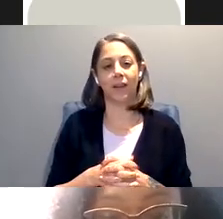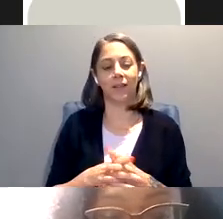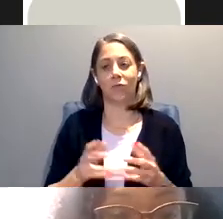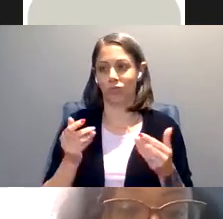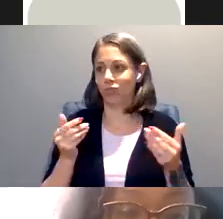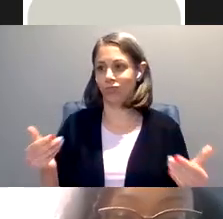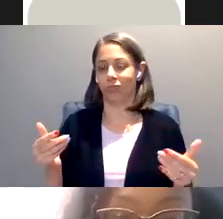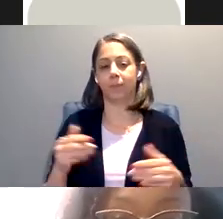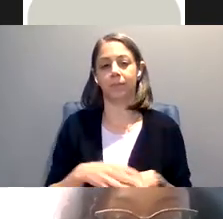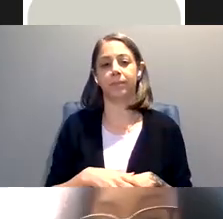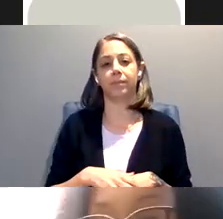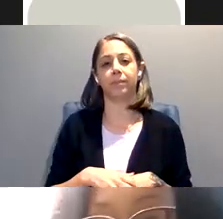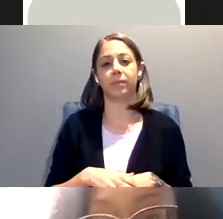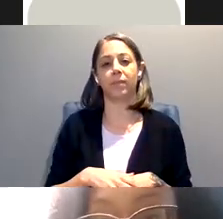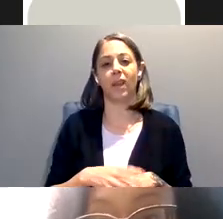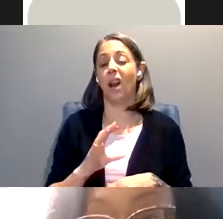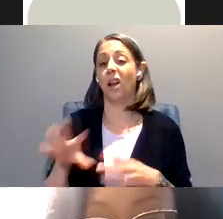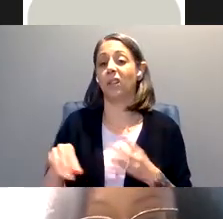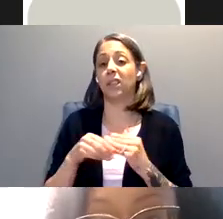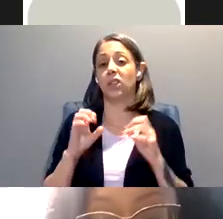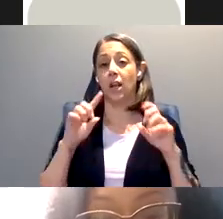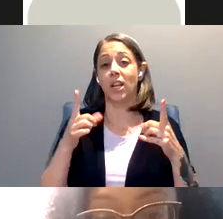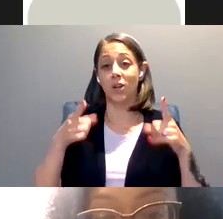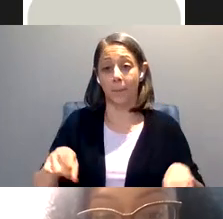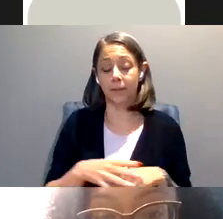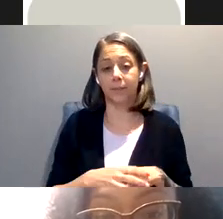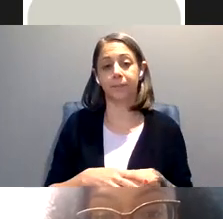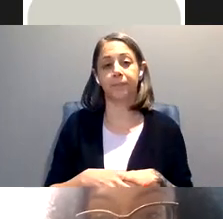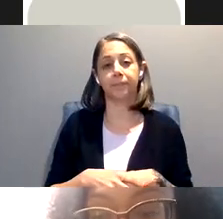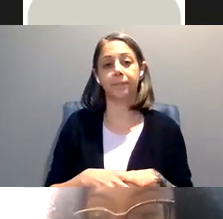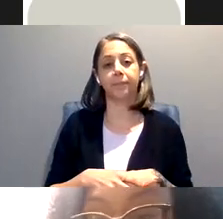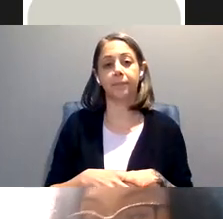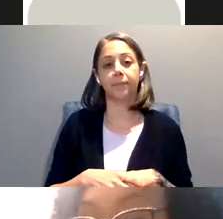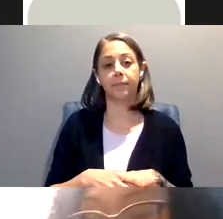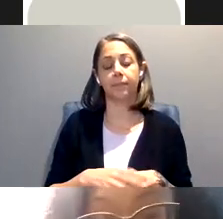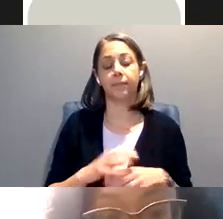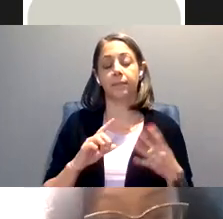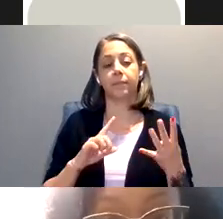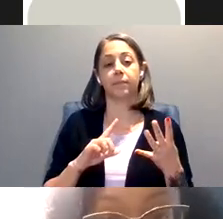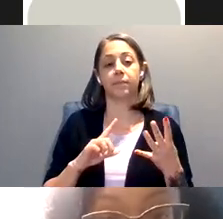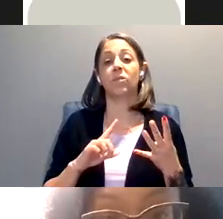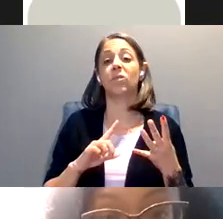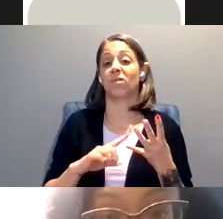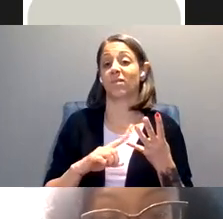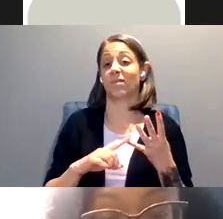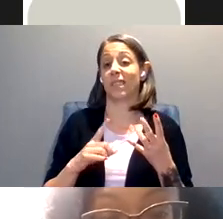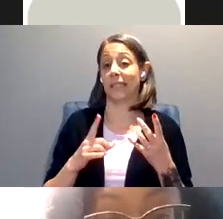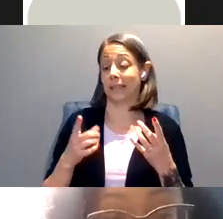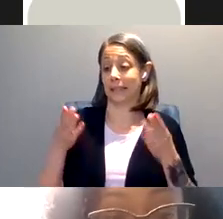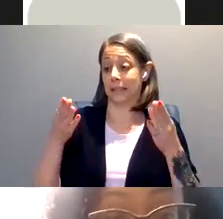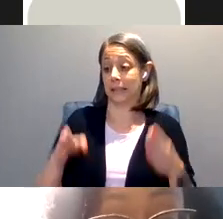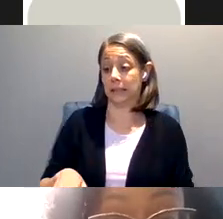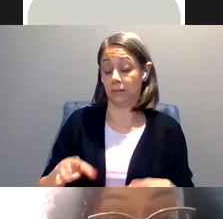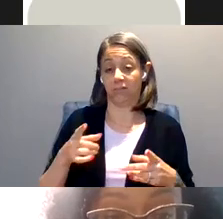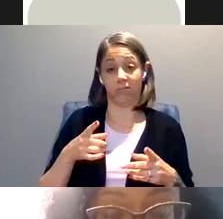forward. And then additional education happens. Then the deal gets structured